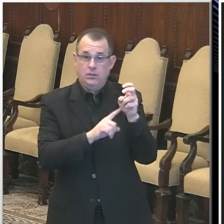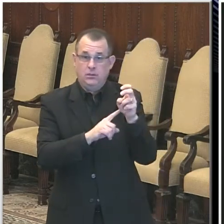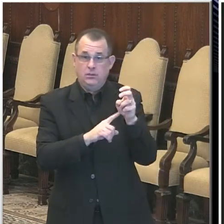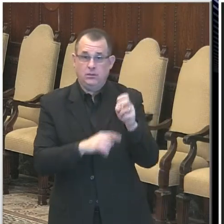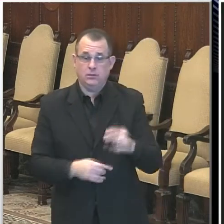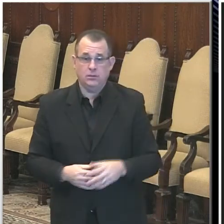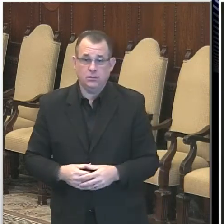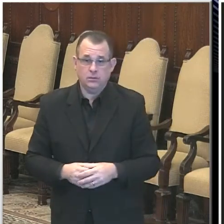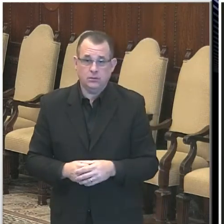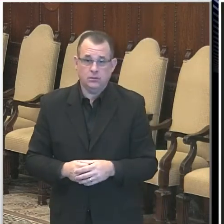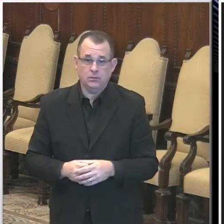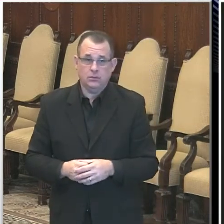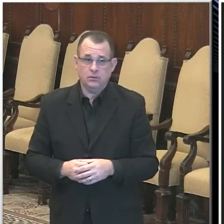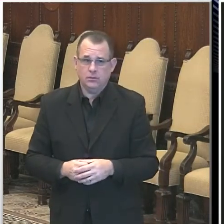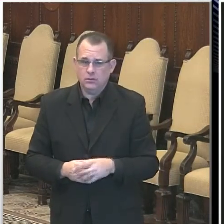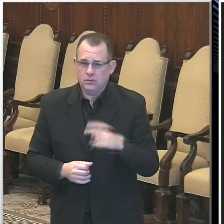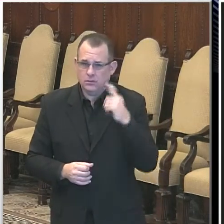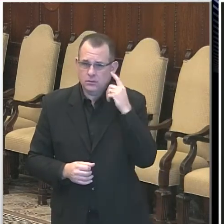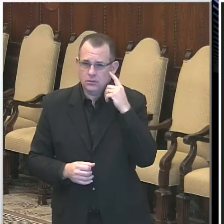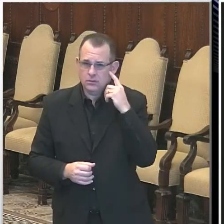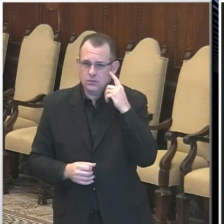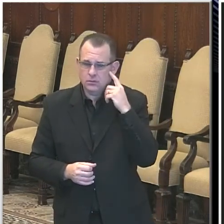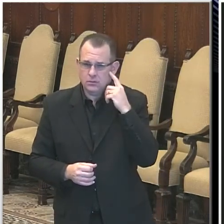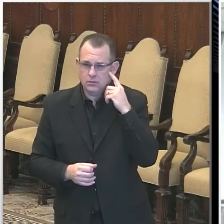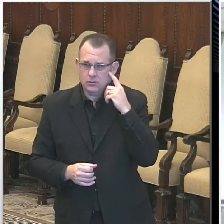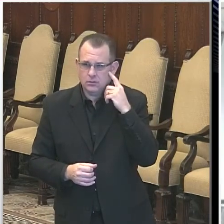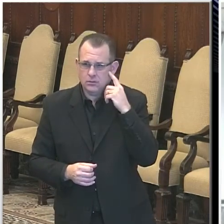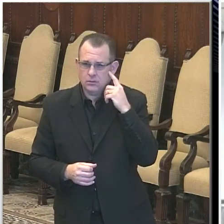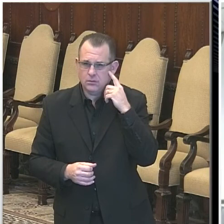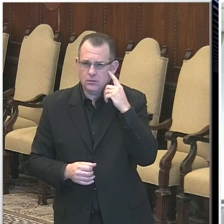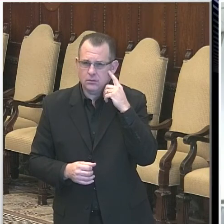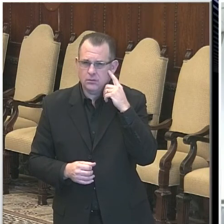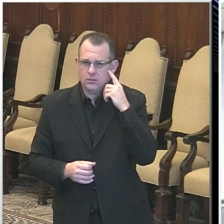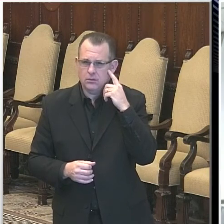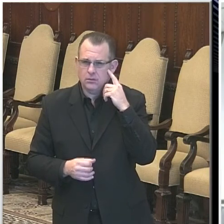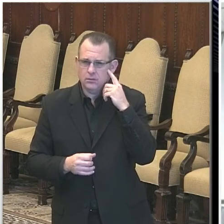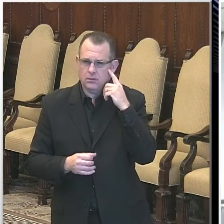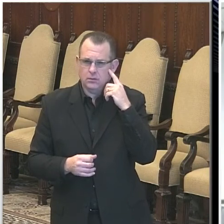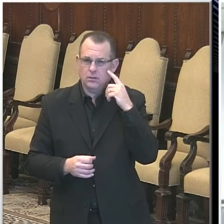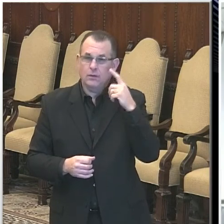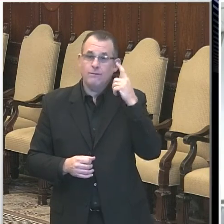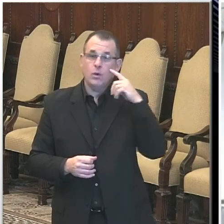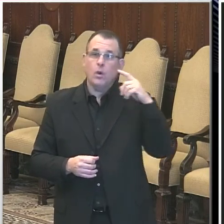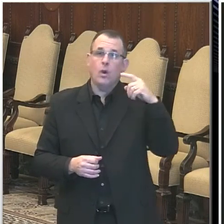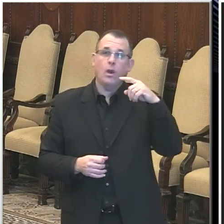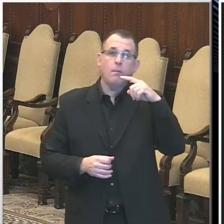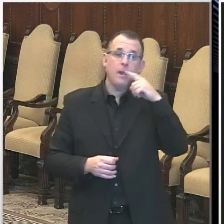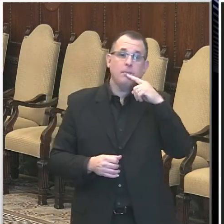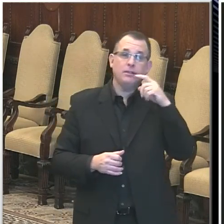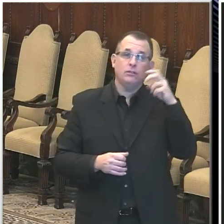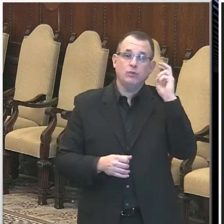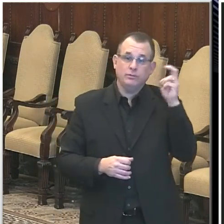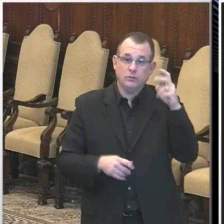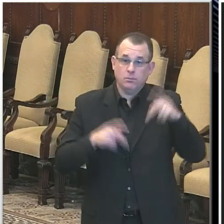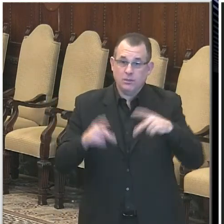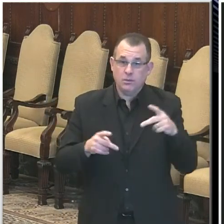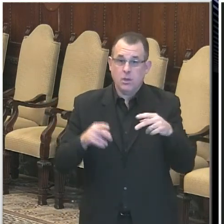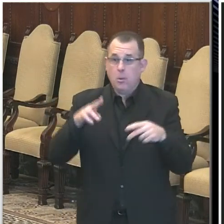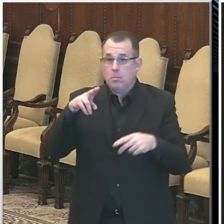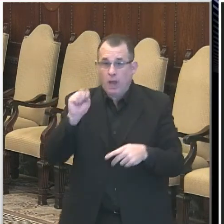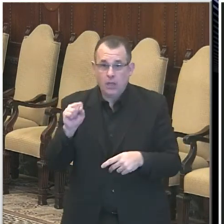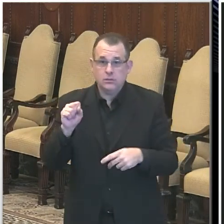supply of PPE to public transit riders. And as they get on buses and trains, wanted to know if you guys were aware of that as